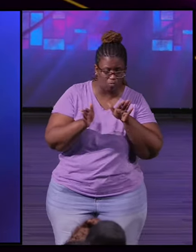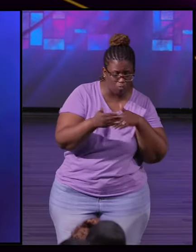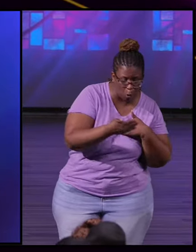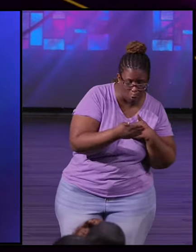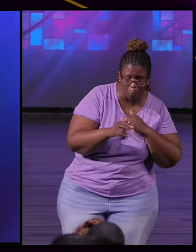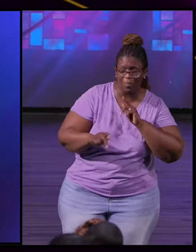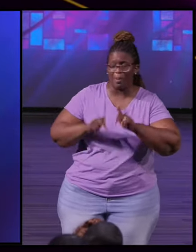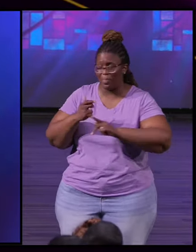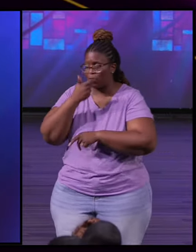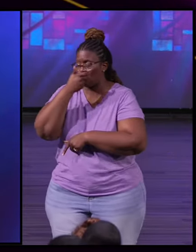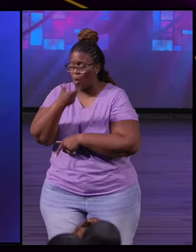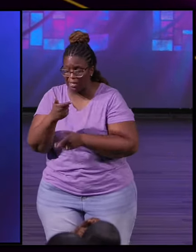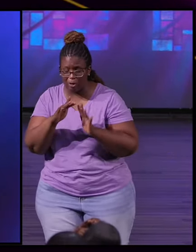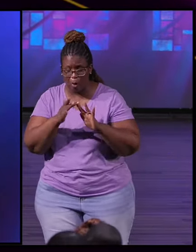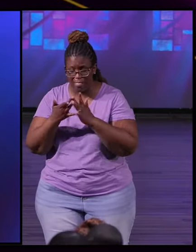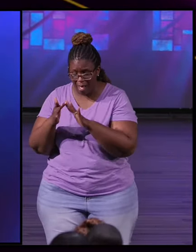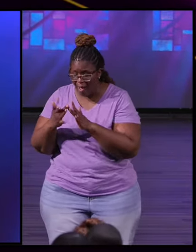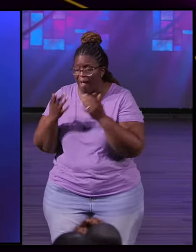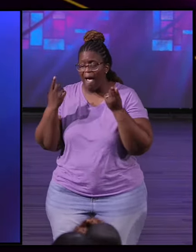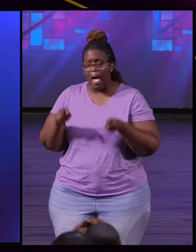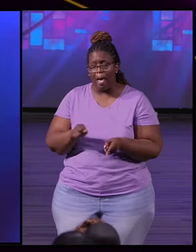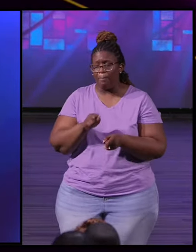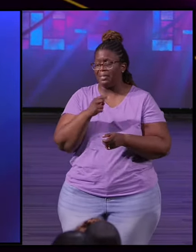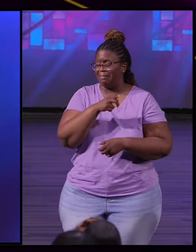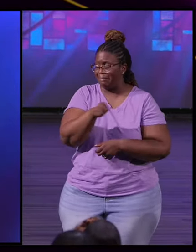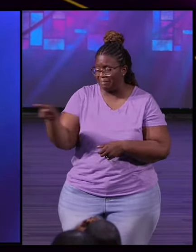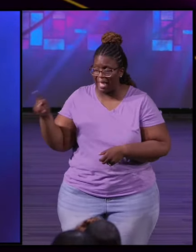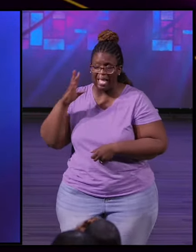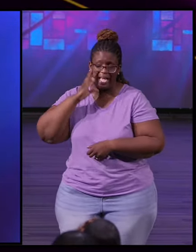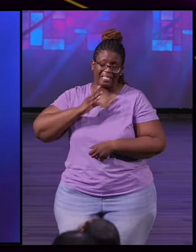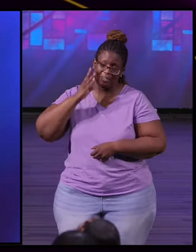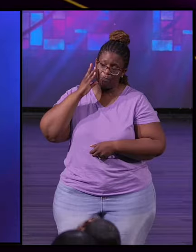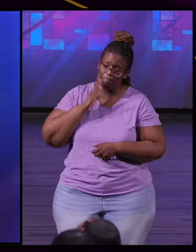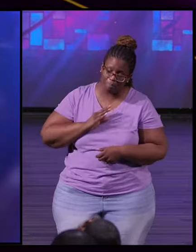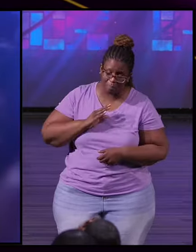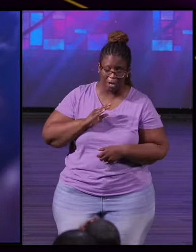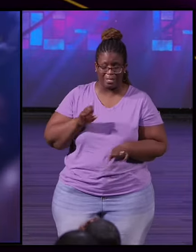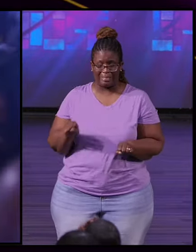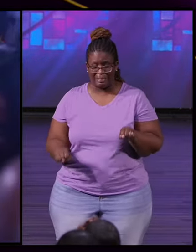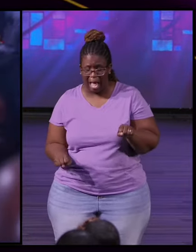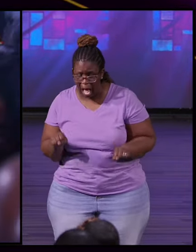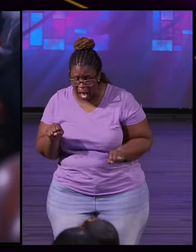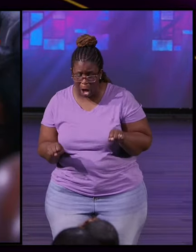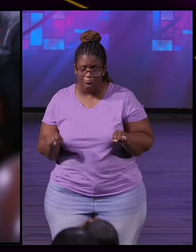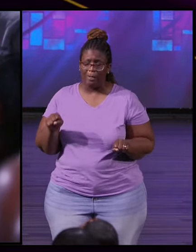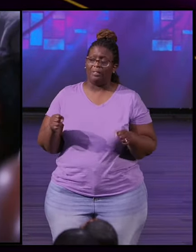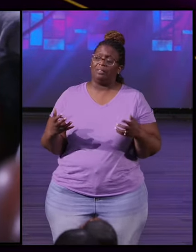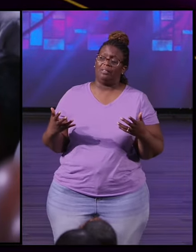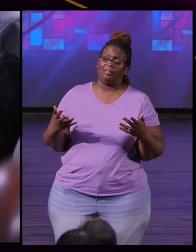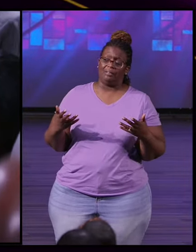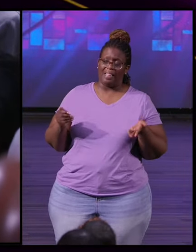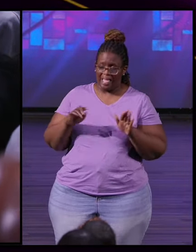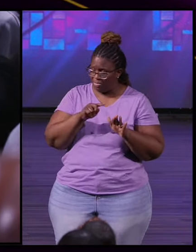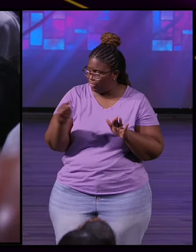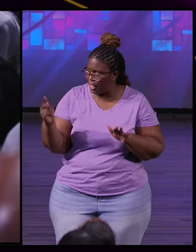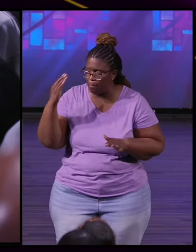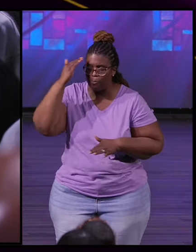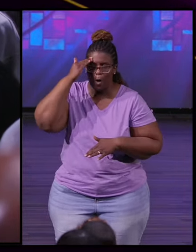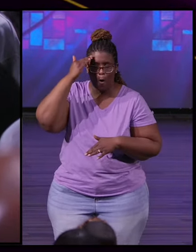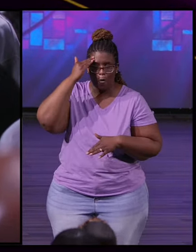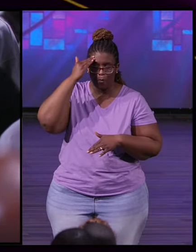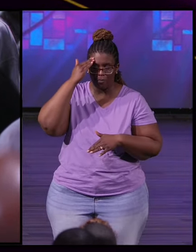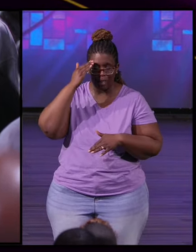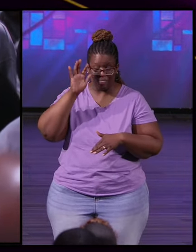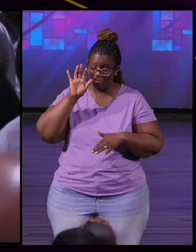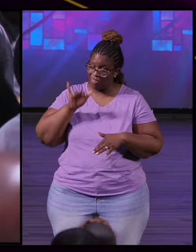on the East City campus, that when they have their moments of their faith faltering, let them be convinced that it doesn't have